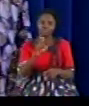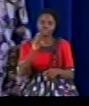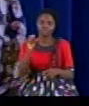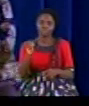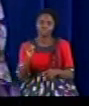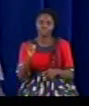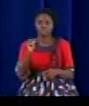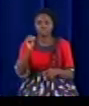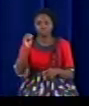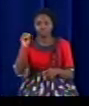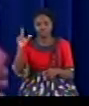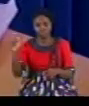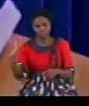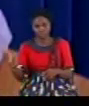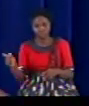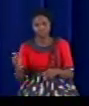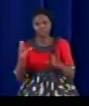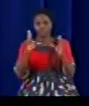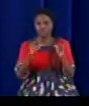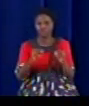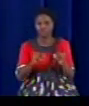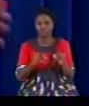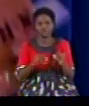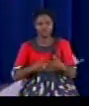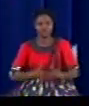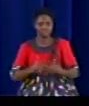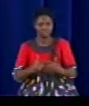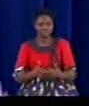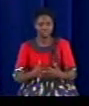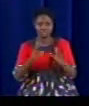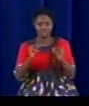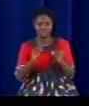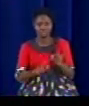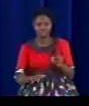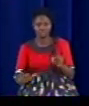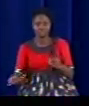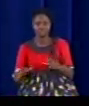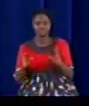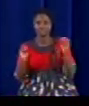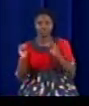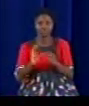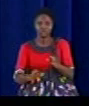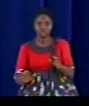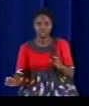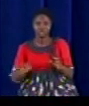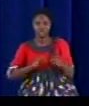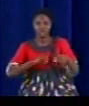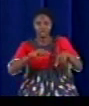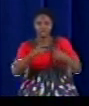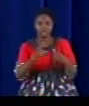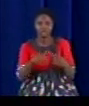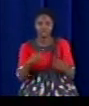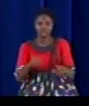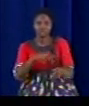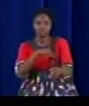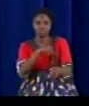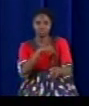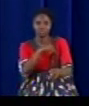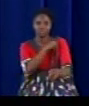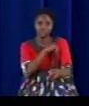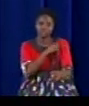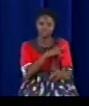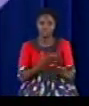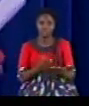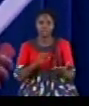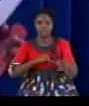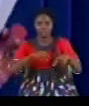issue. I started moving from one place to another. I go to the hospital. The doctor said that I should go for X-ray, and